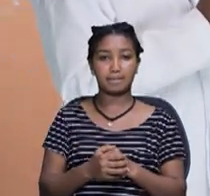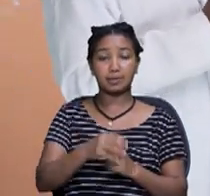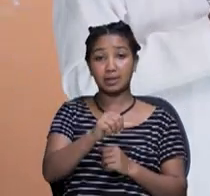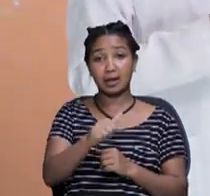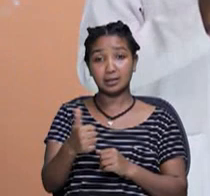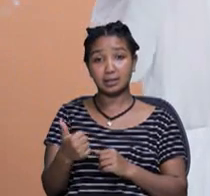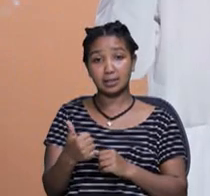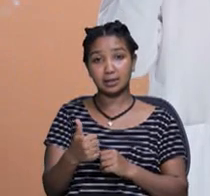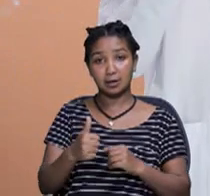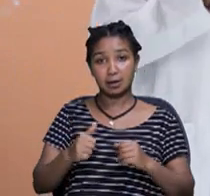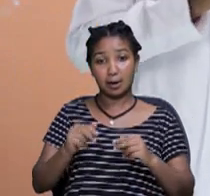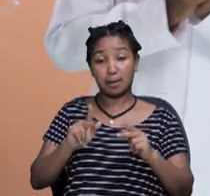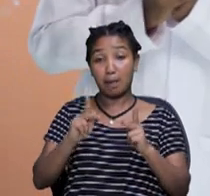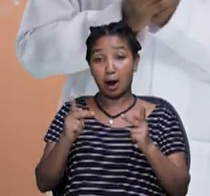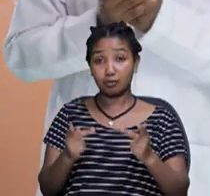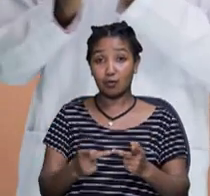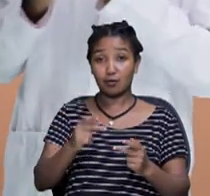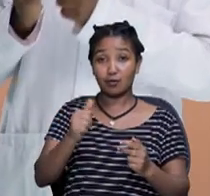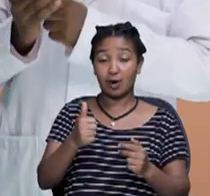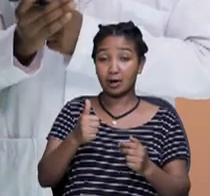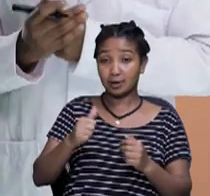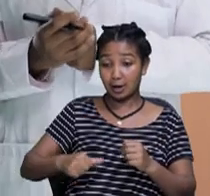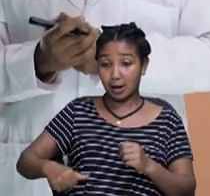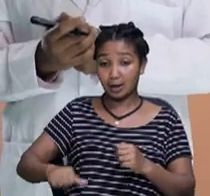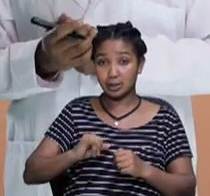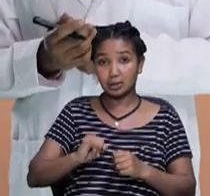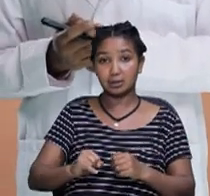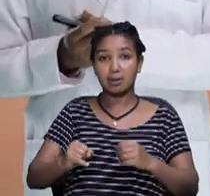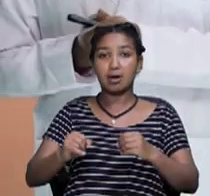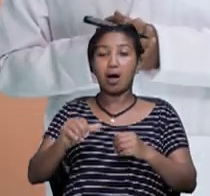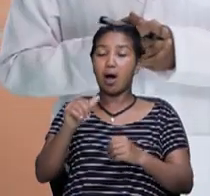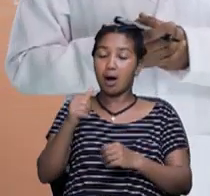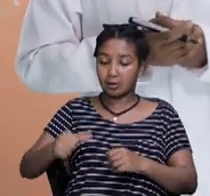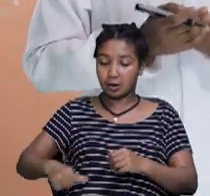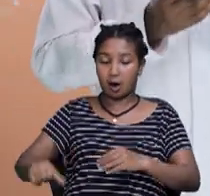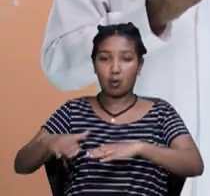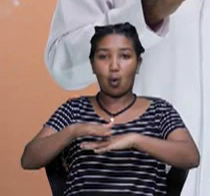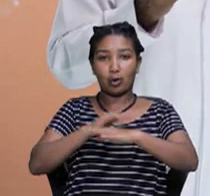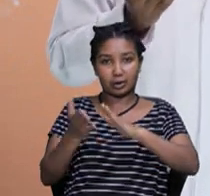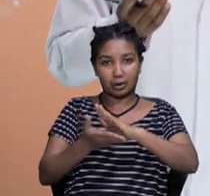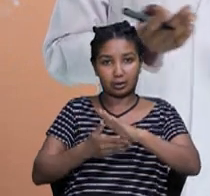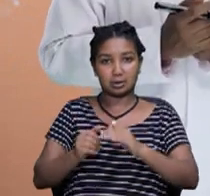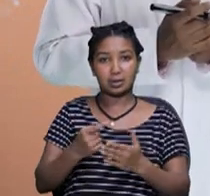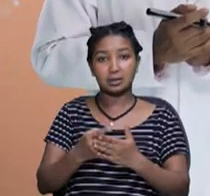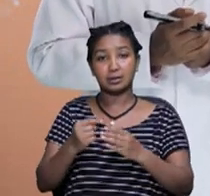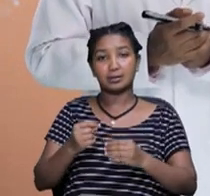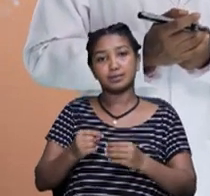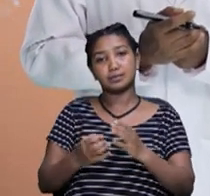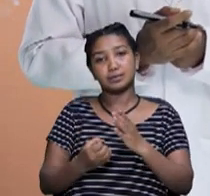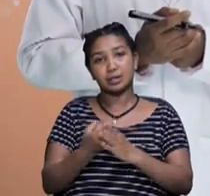The other part of adrenal gland is adrenal cortex. It secretes a corticoid,